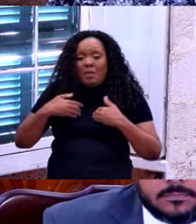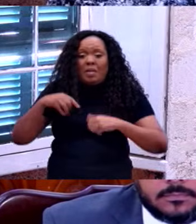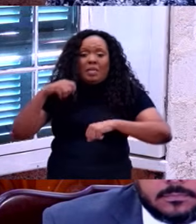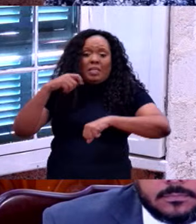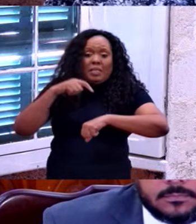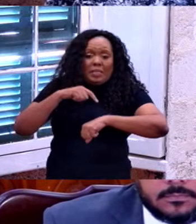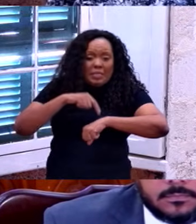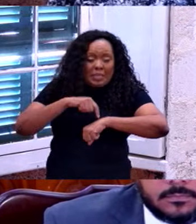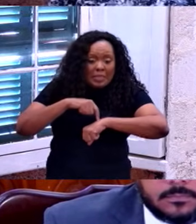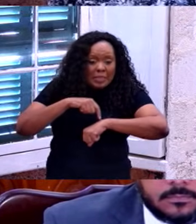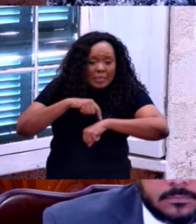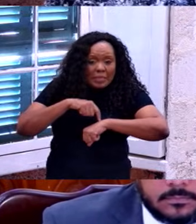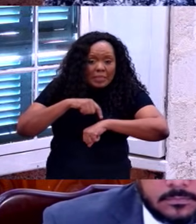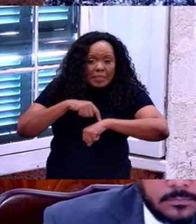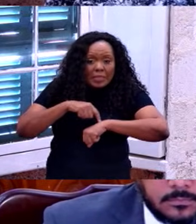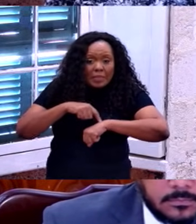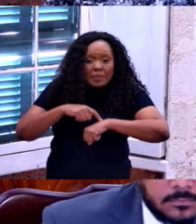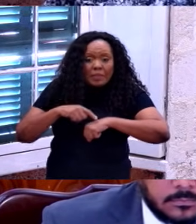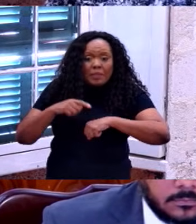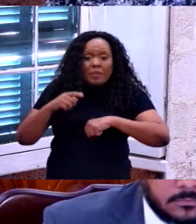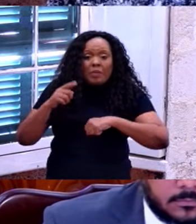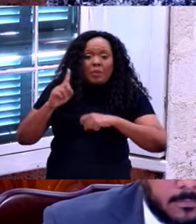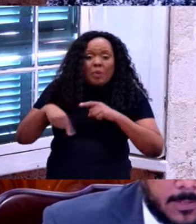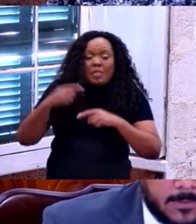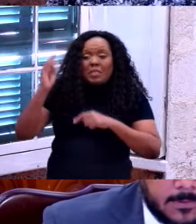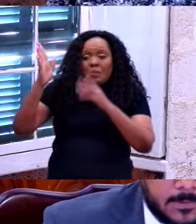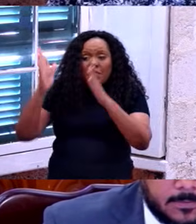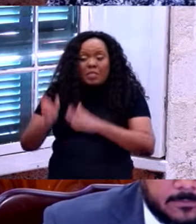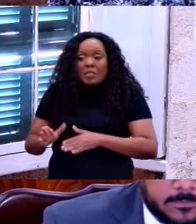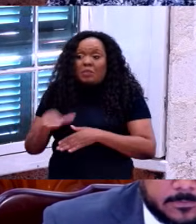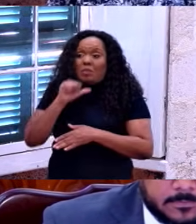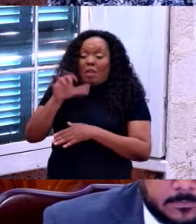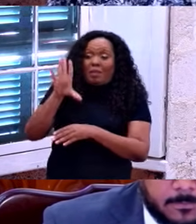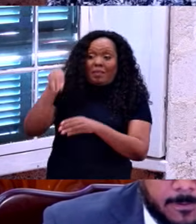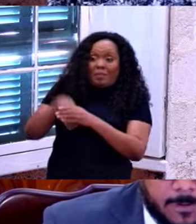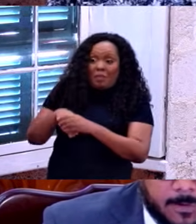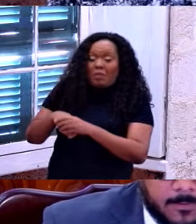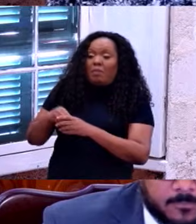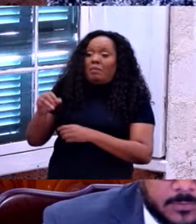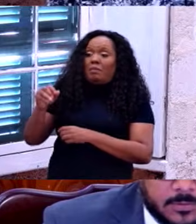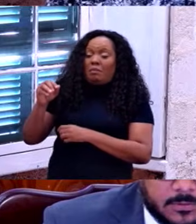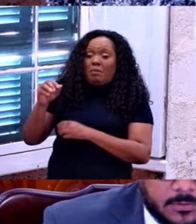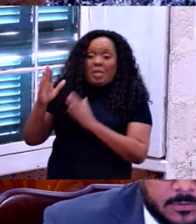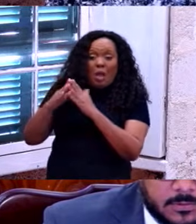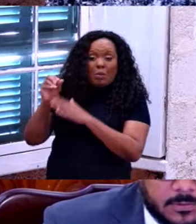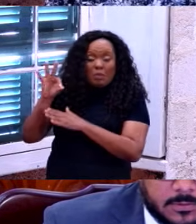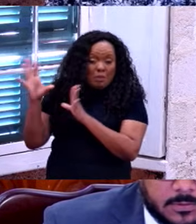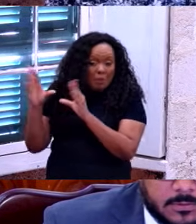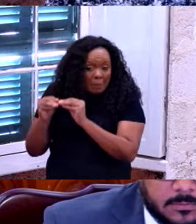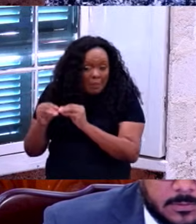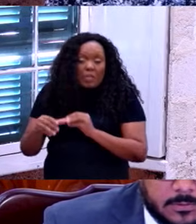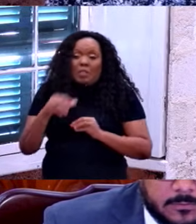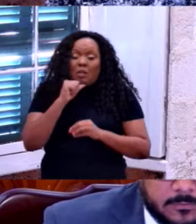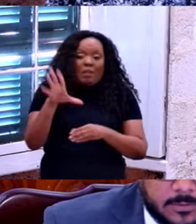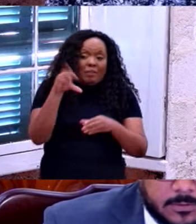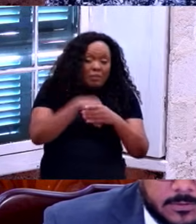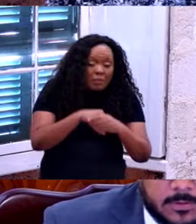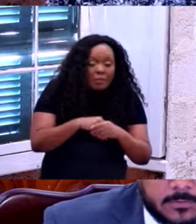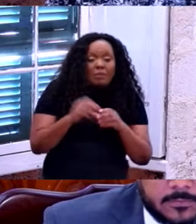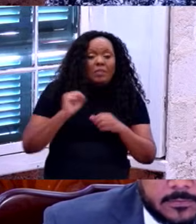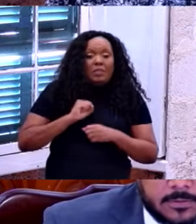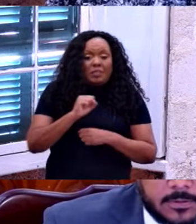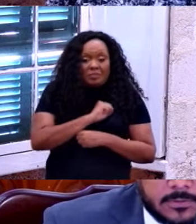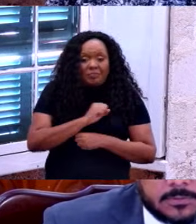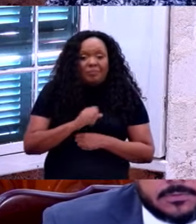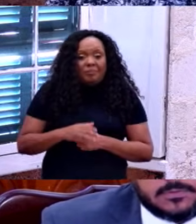Speaker cannot be a member of the House of Assembly or not a member of the Senate, bearing in mind that you set the precedent by giving the